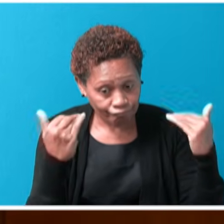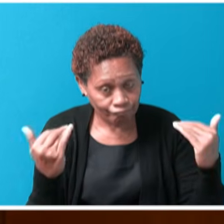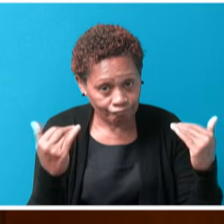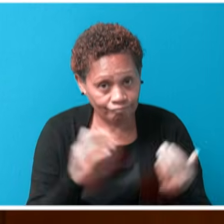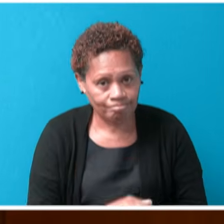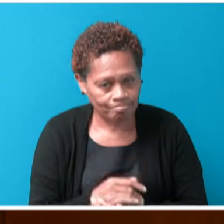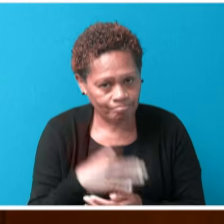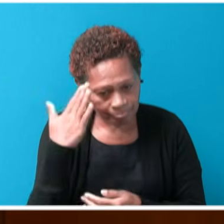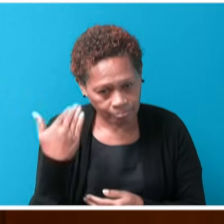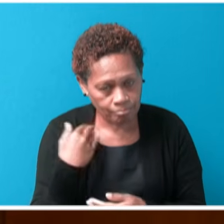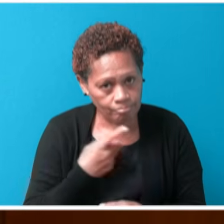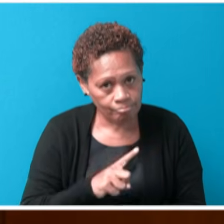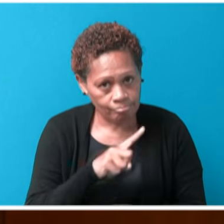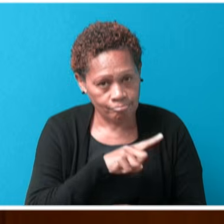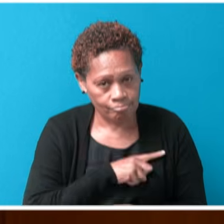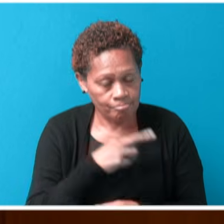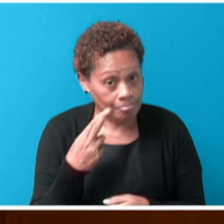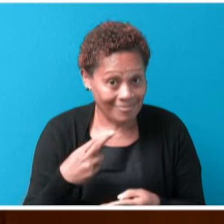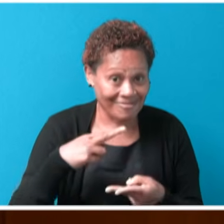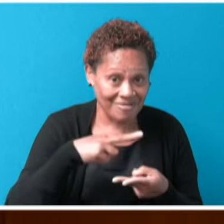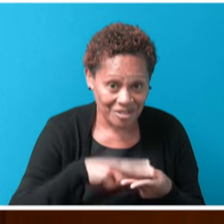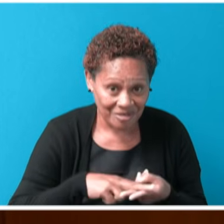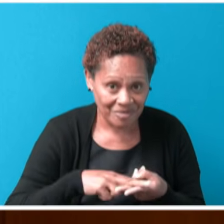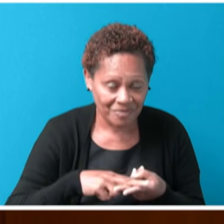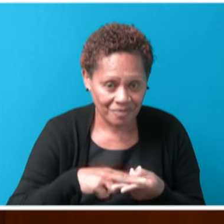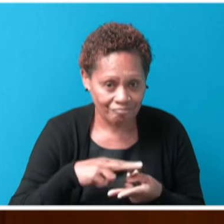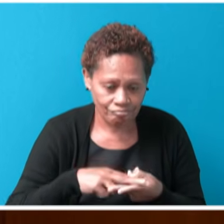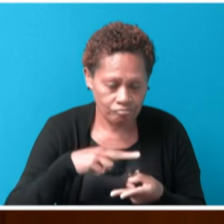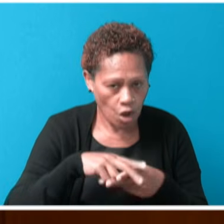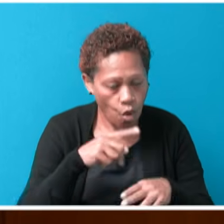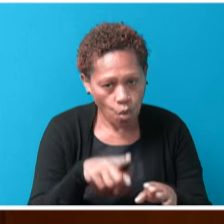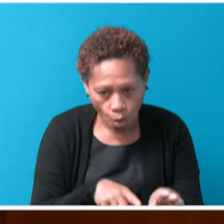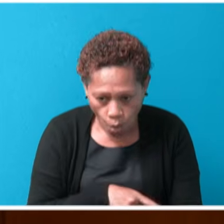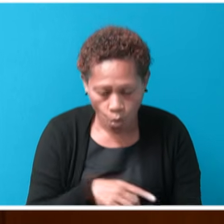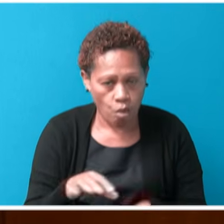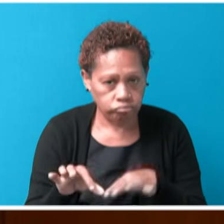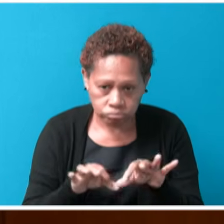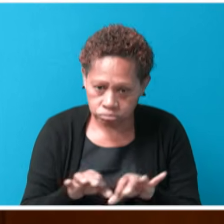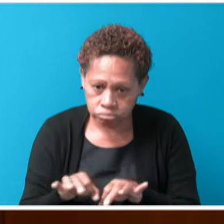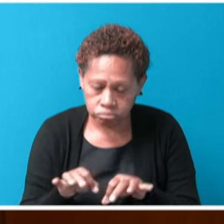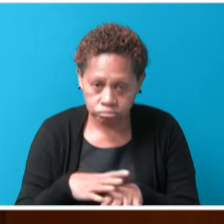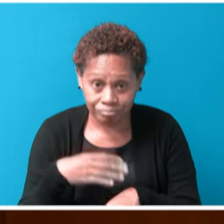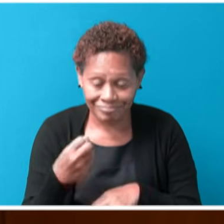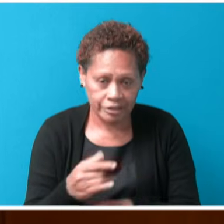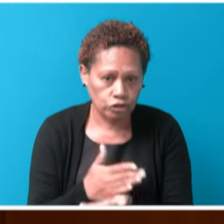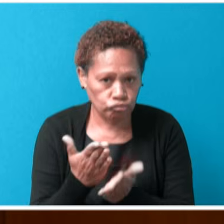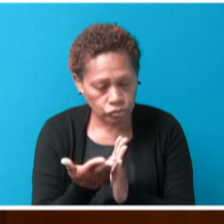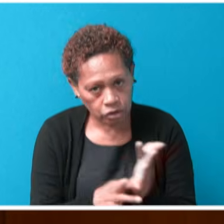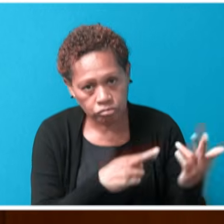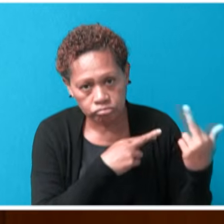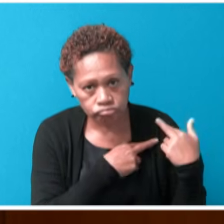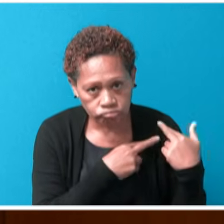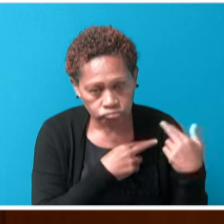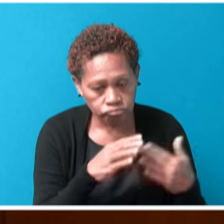us that unity, long-term planning, and shared responsibility must guide